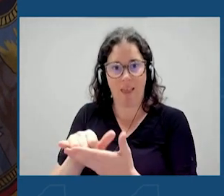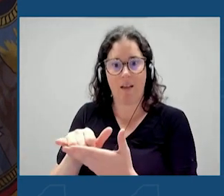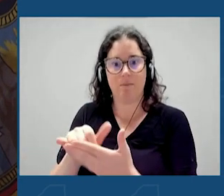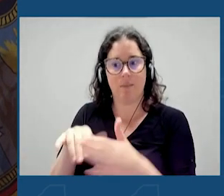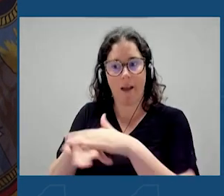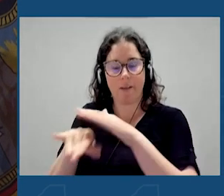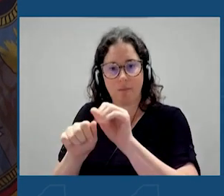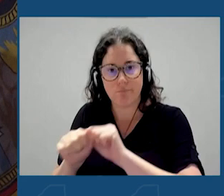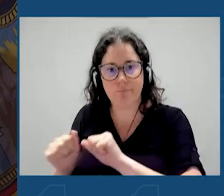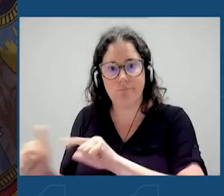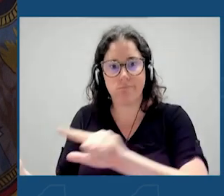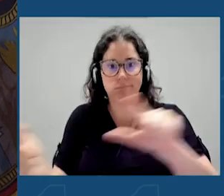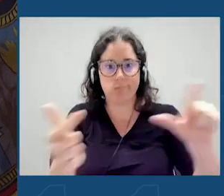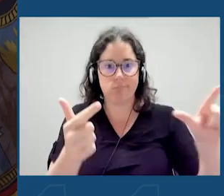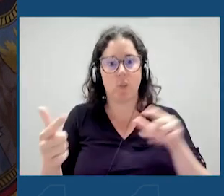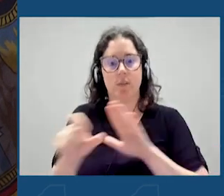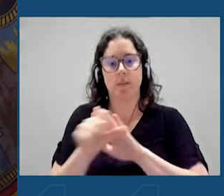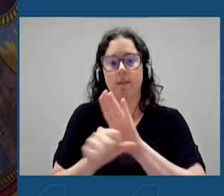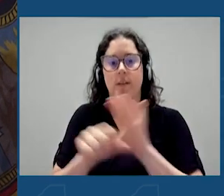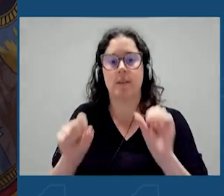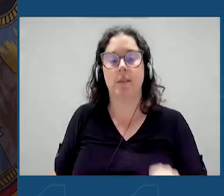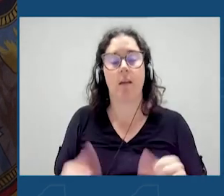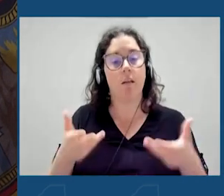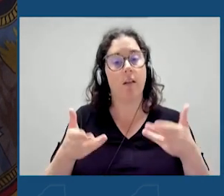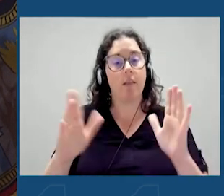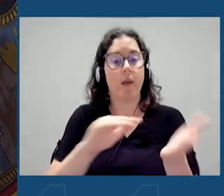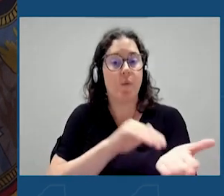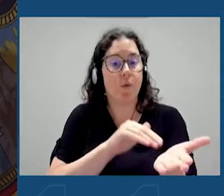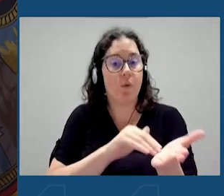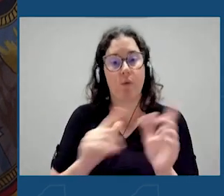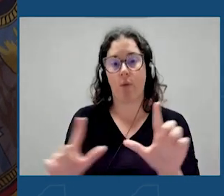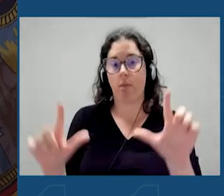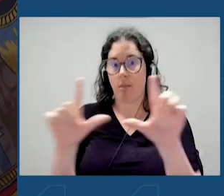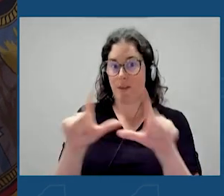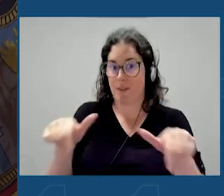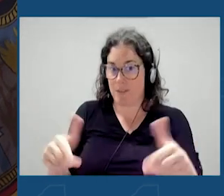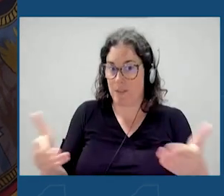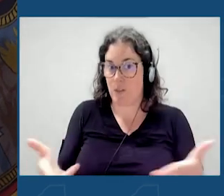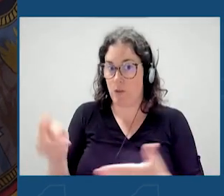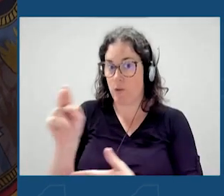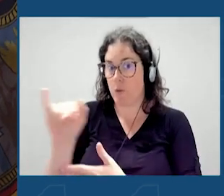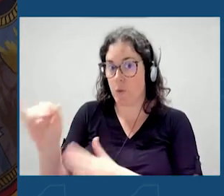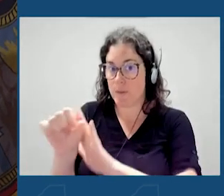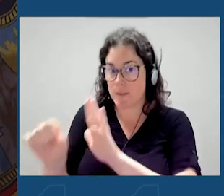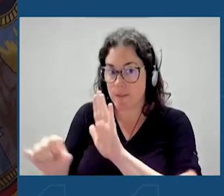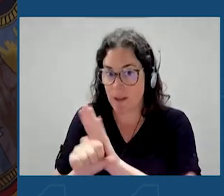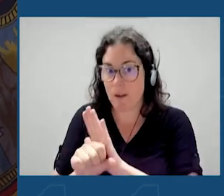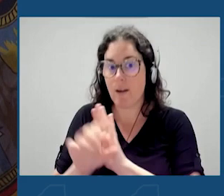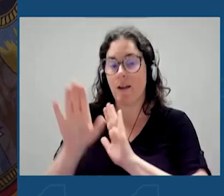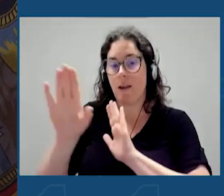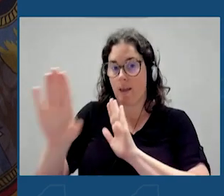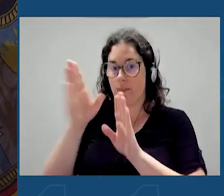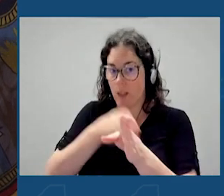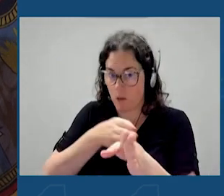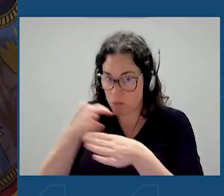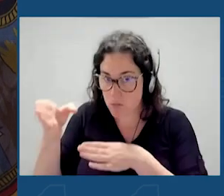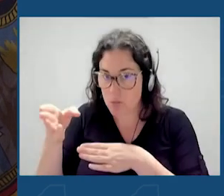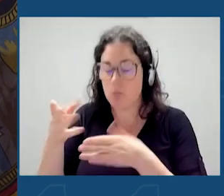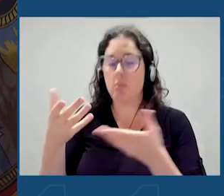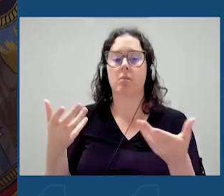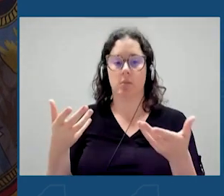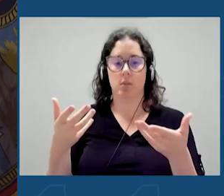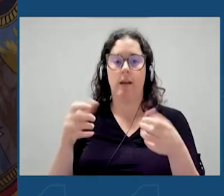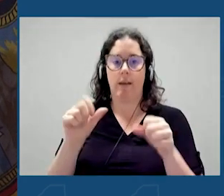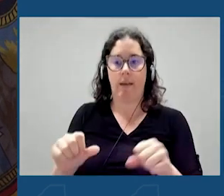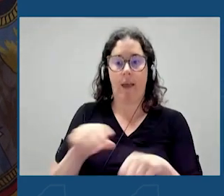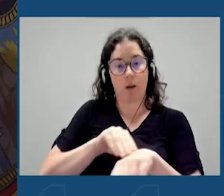nationwide. It will allow providers licensed in New York State, acting within their scope of practice, to consult